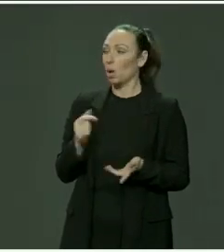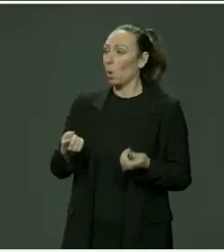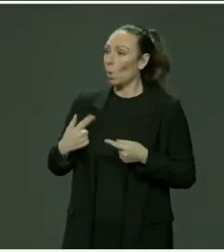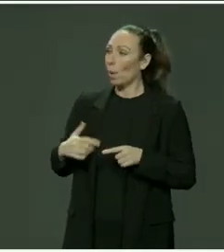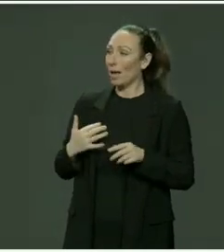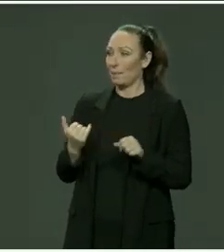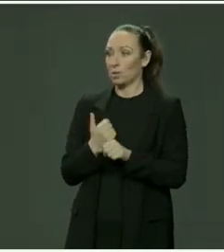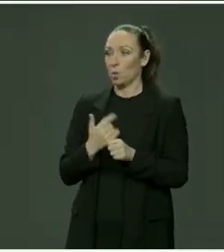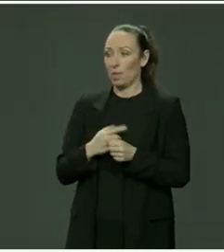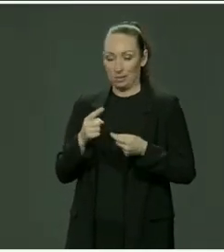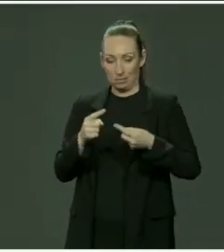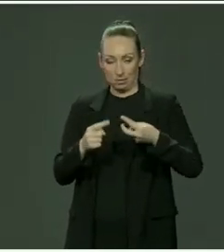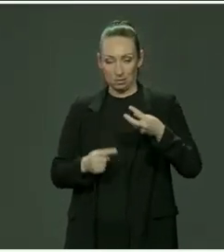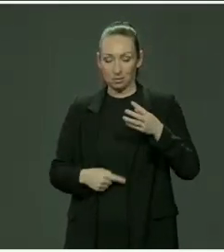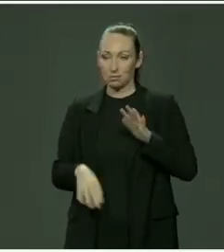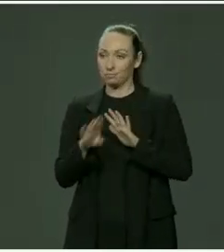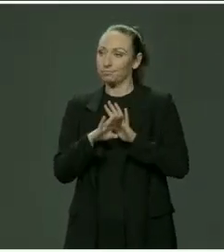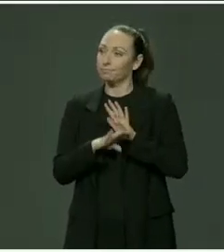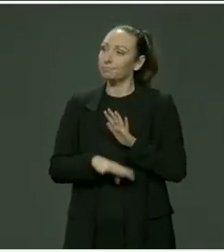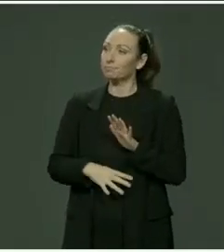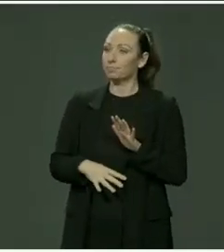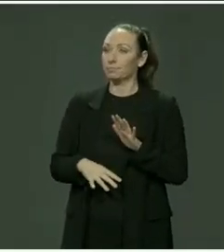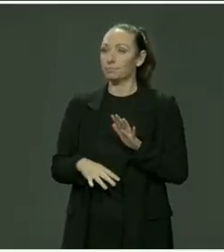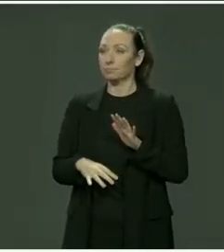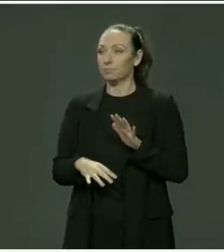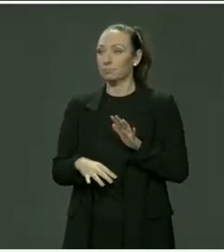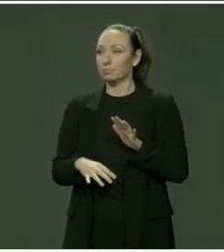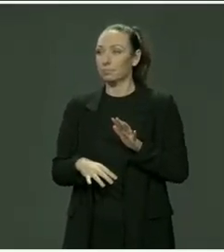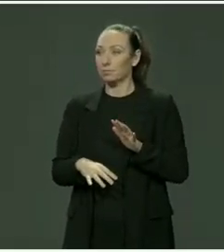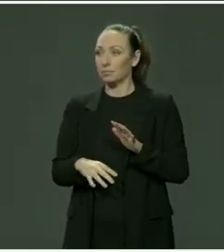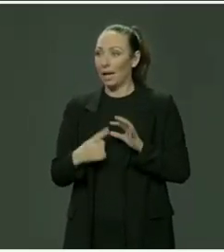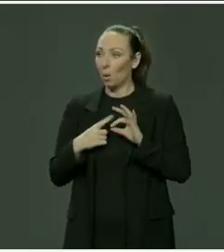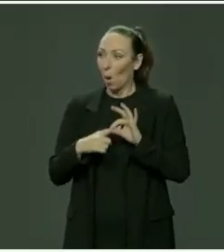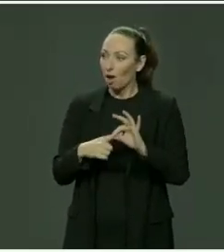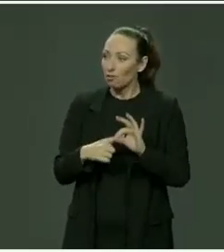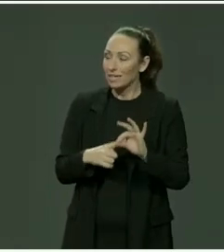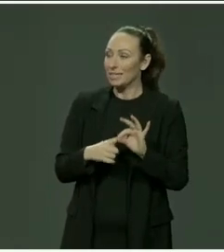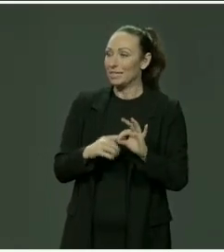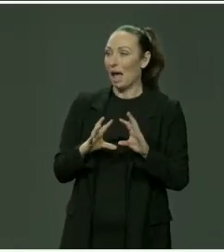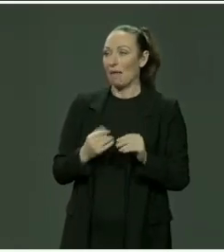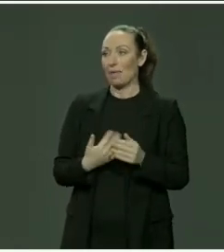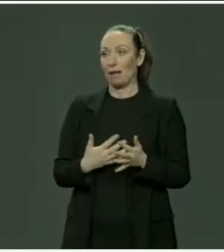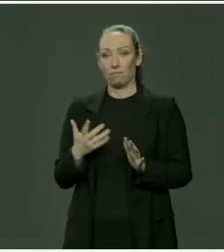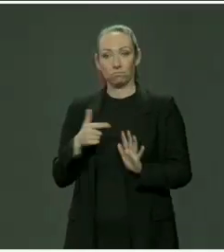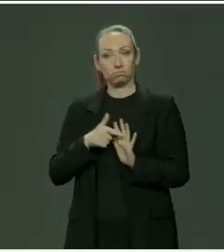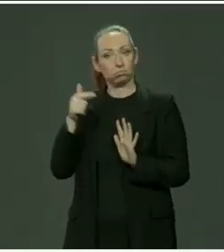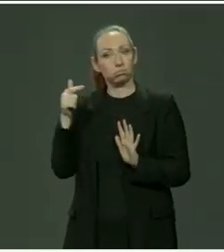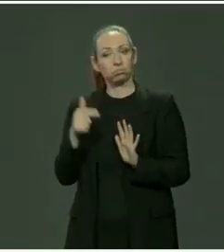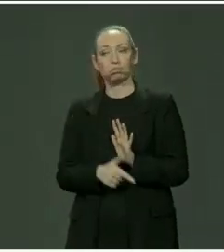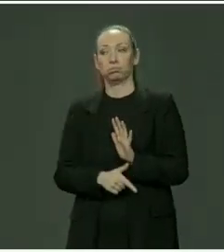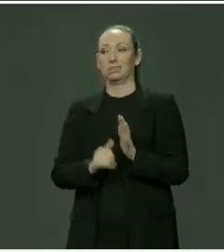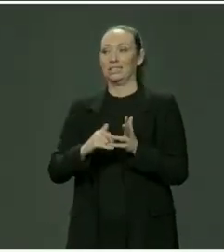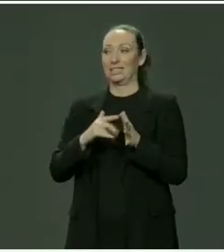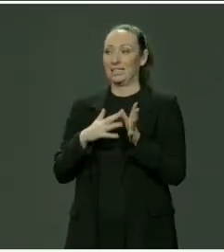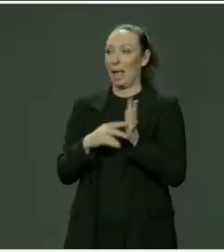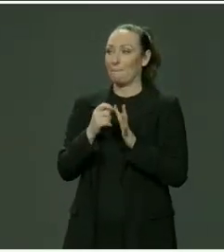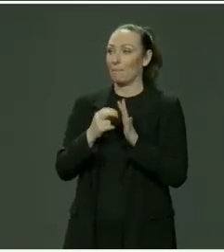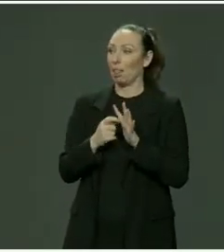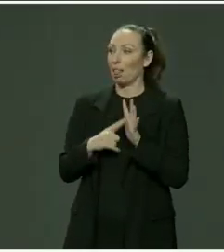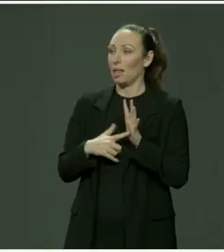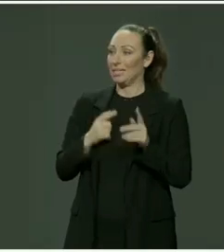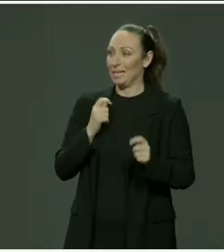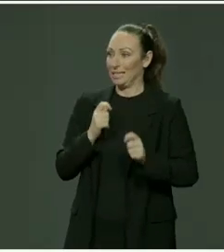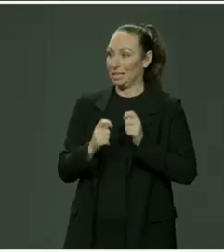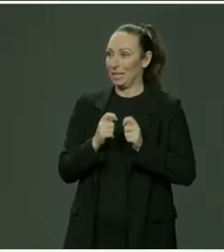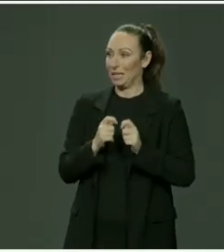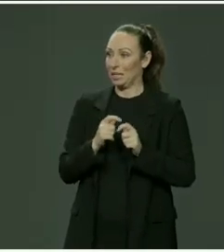analytical procedures, various inquiries, and then we also perform quite extensive sample testing, which varies according to the type of